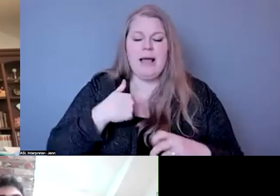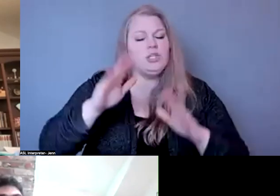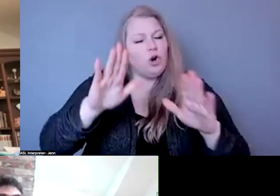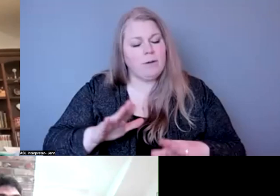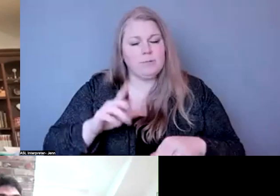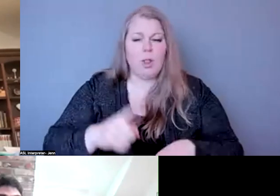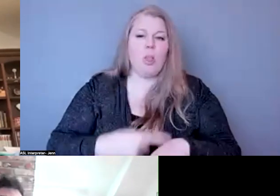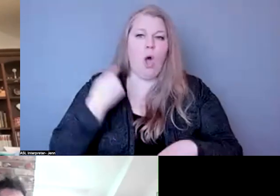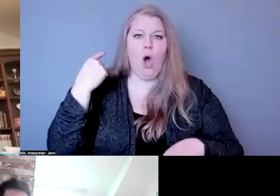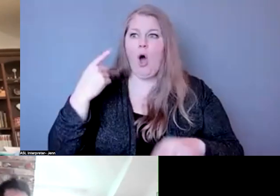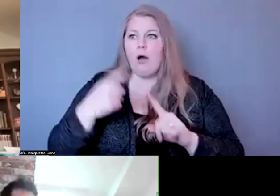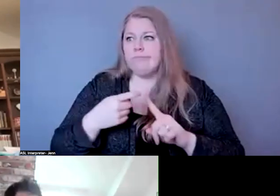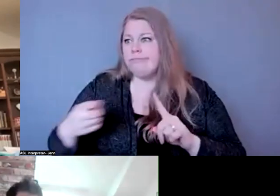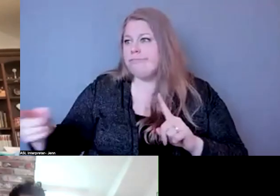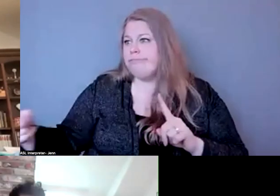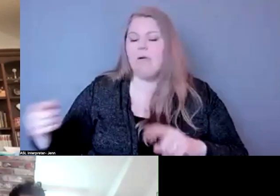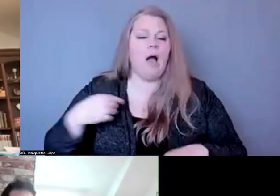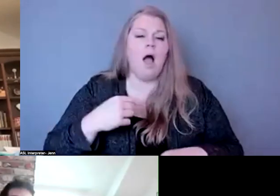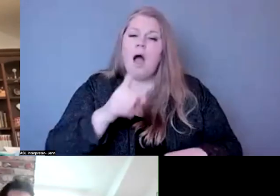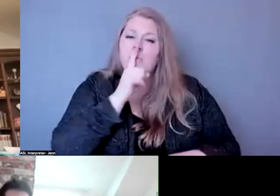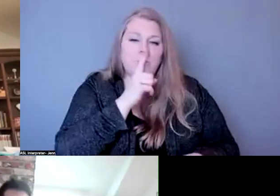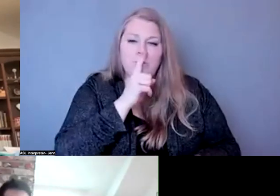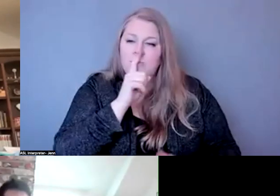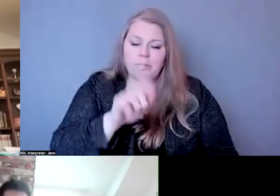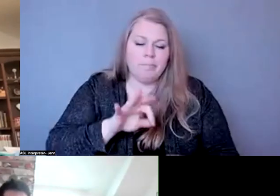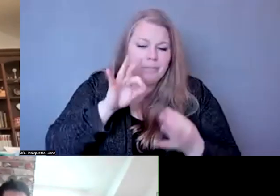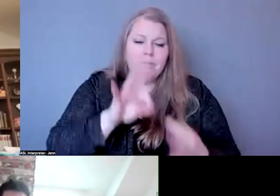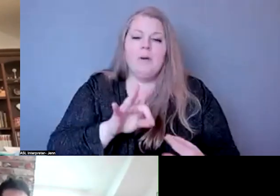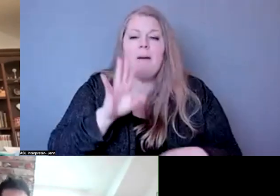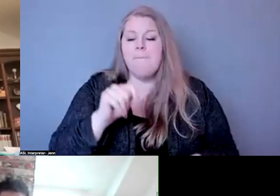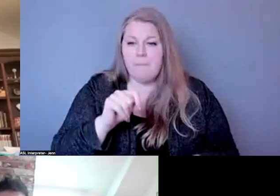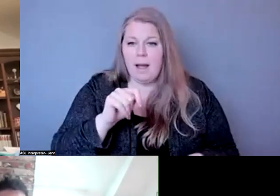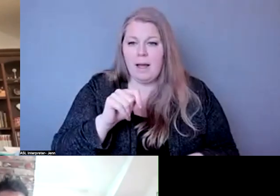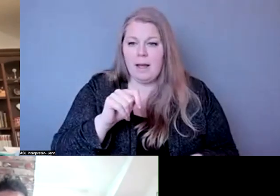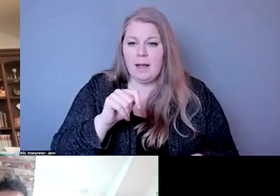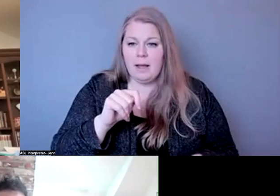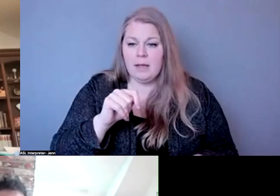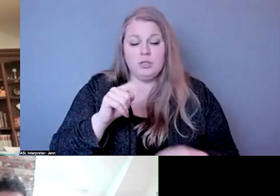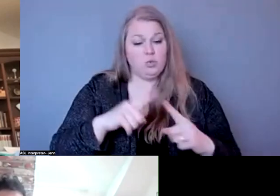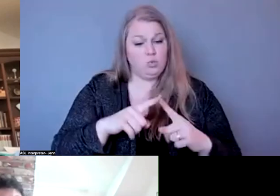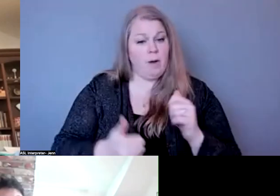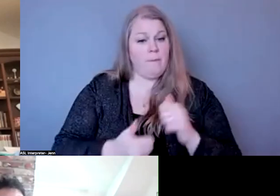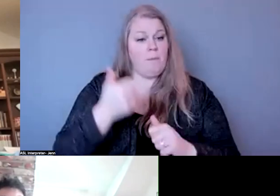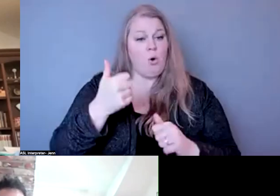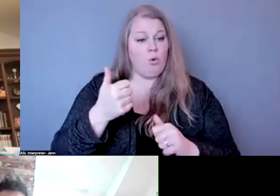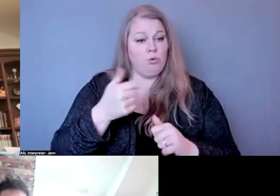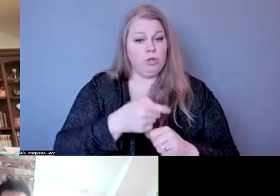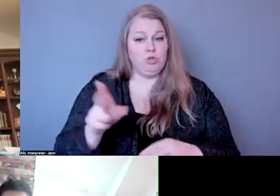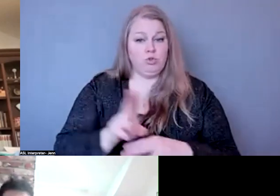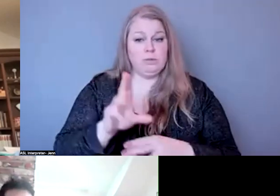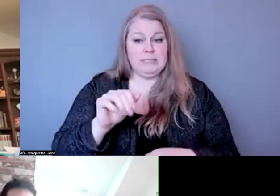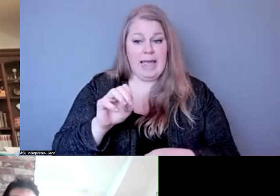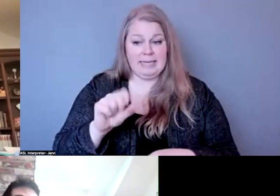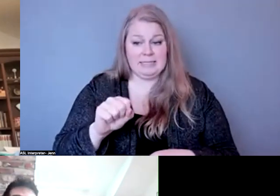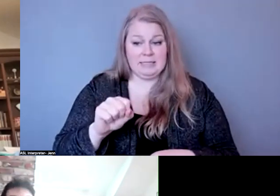tail, so we're not going to get it 100% correct, but to a vast majority of use cases, at least for the